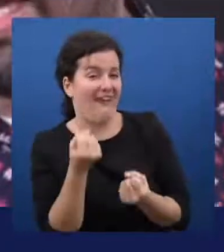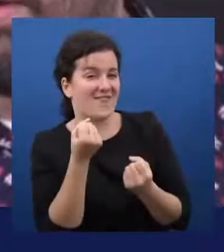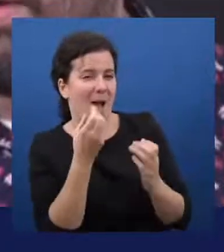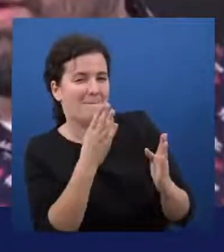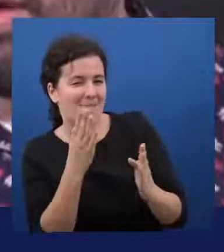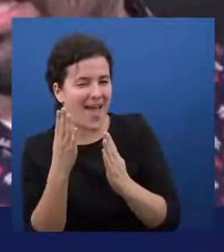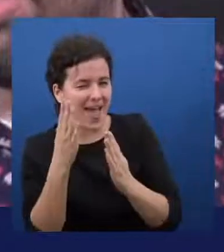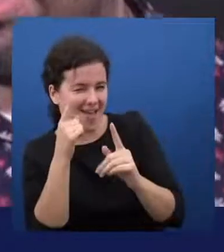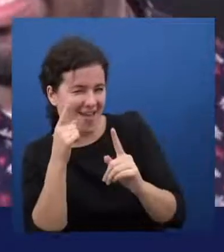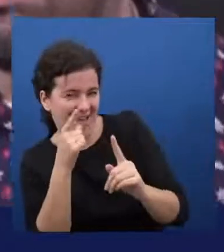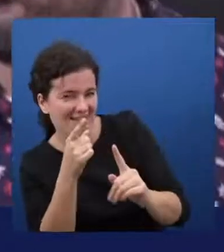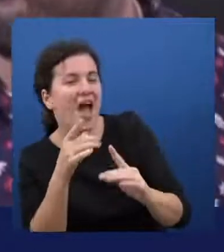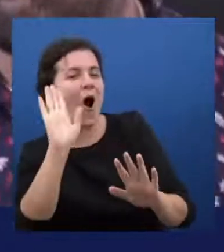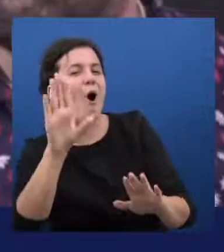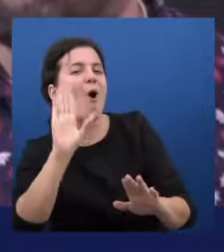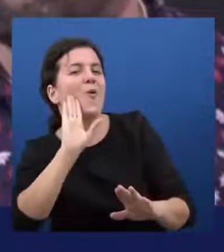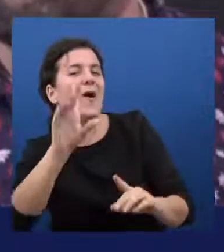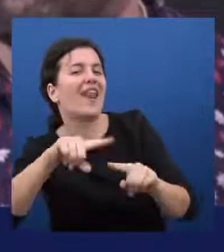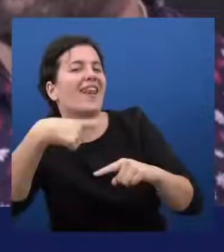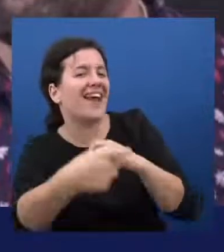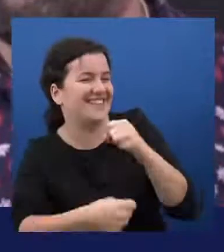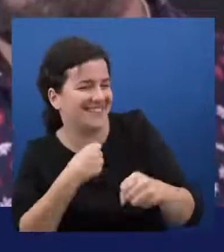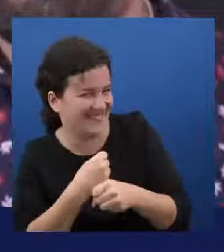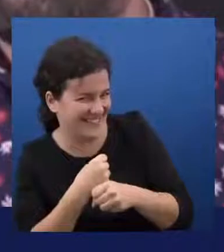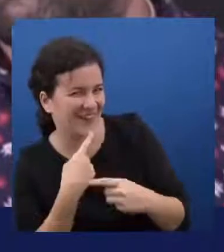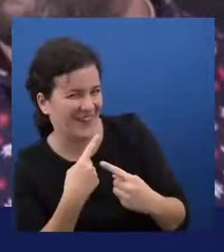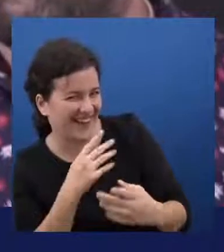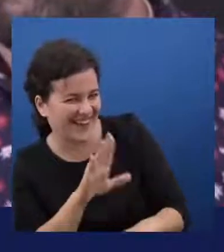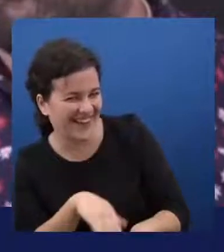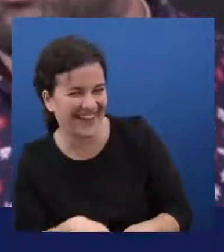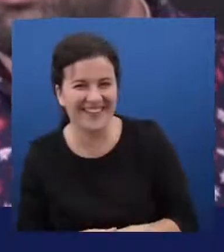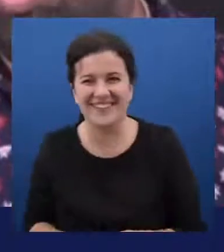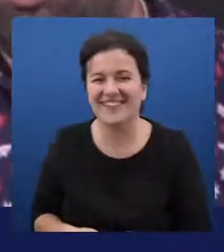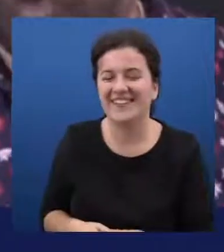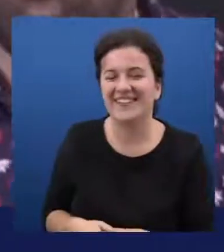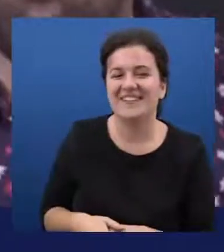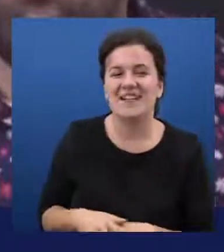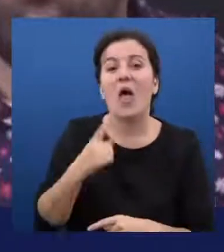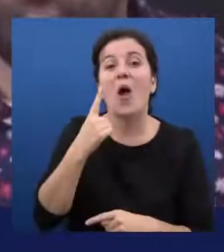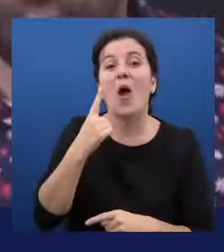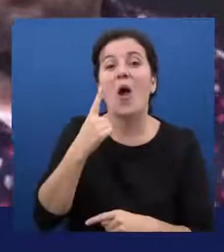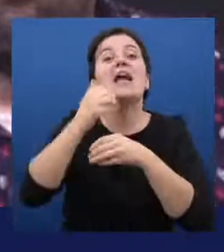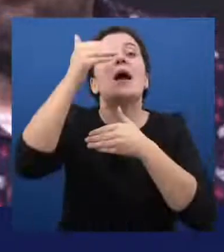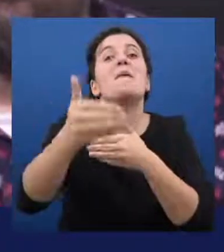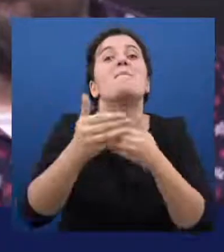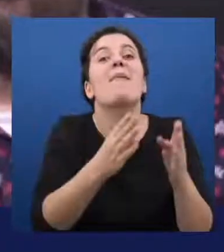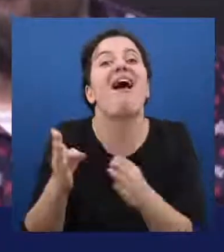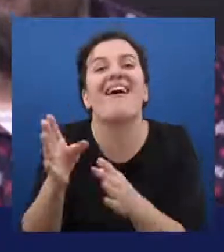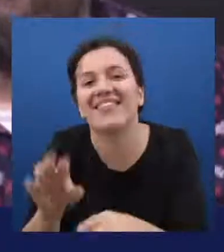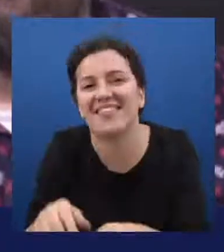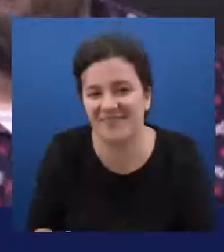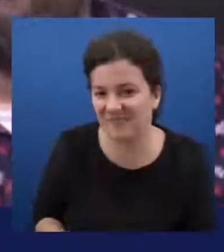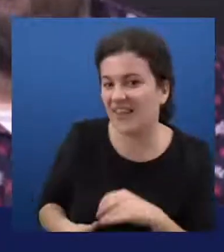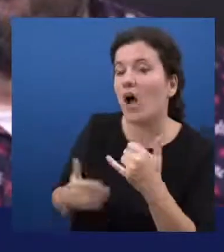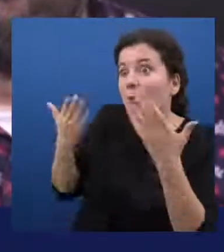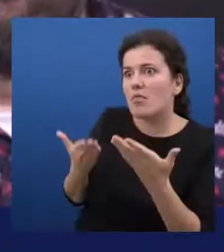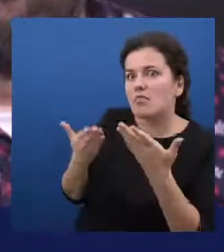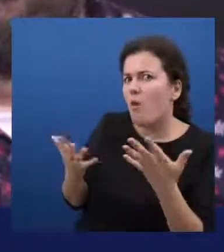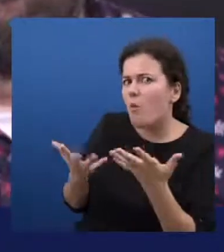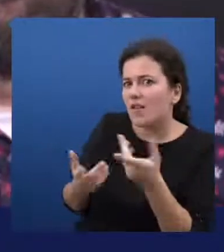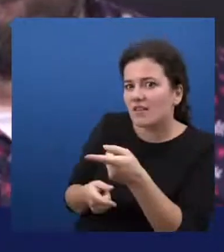okay. Oh, we should Okay, let's do definitely that. get back together like next plan. year and have a cup maybe of let's coffee just do and it right sit now. down to hack. I mean,